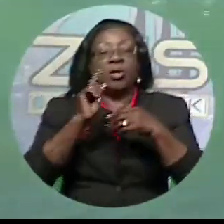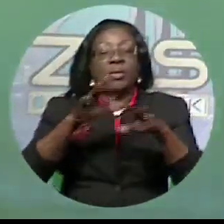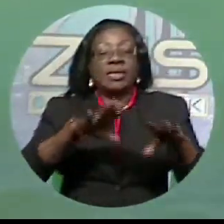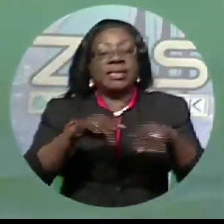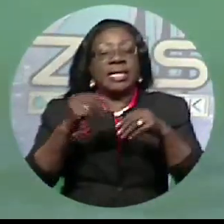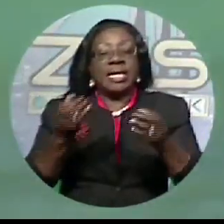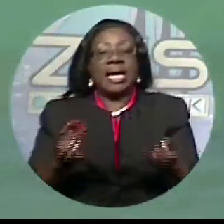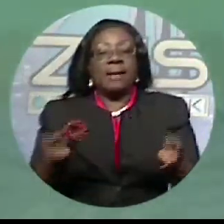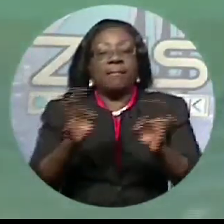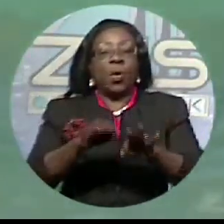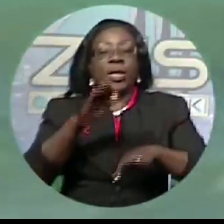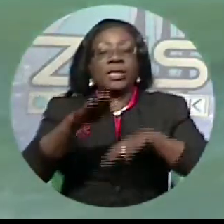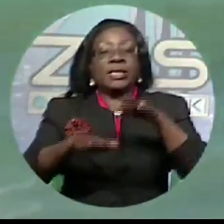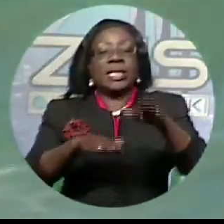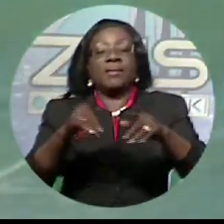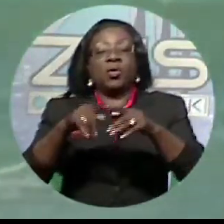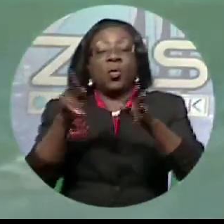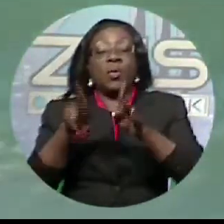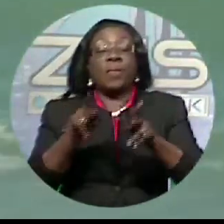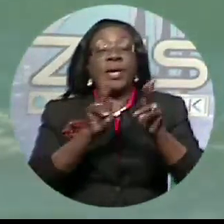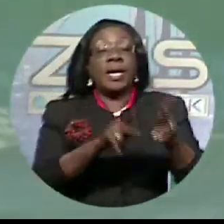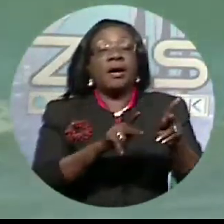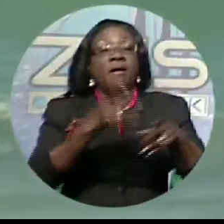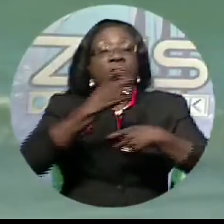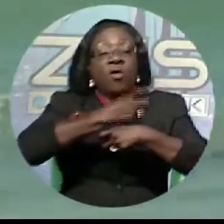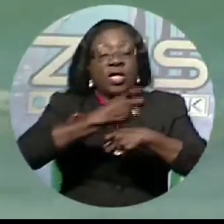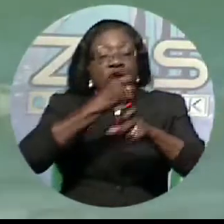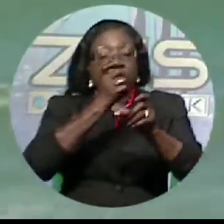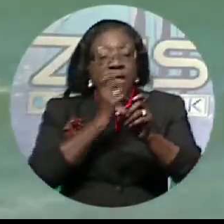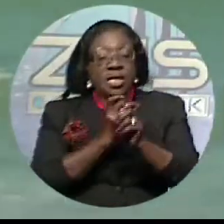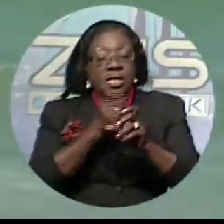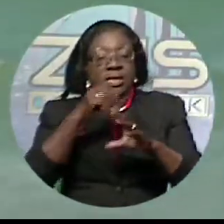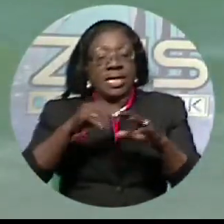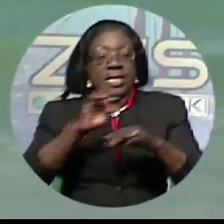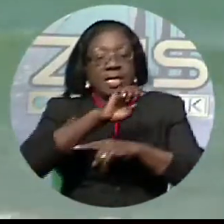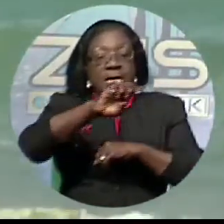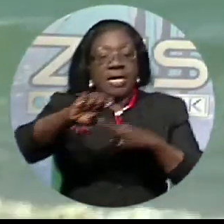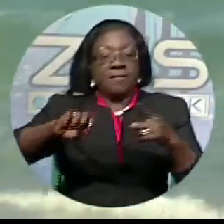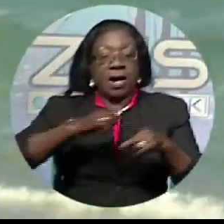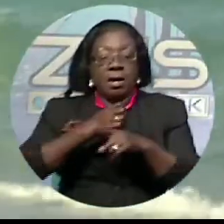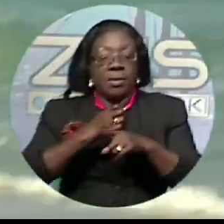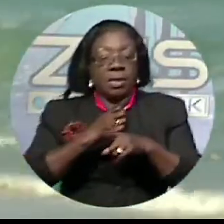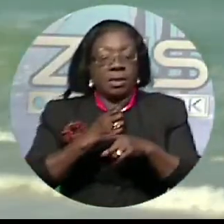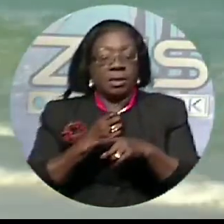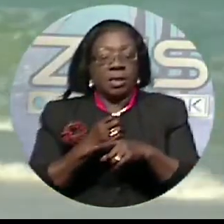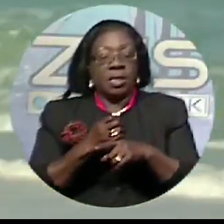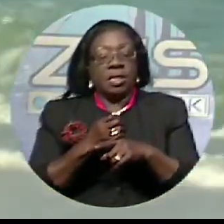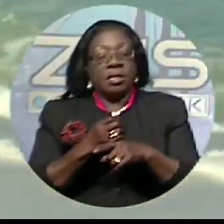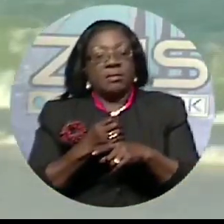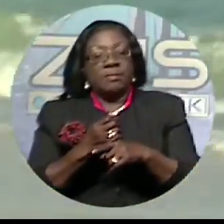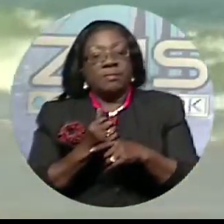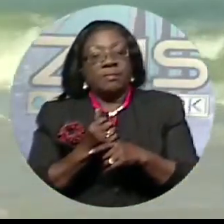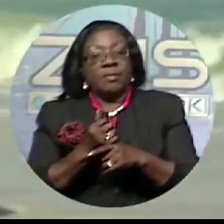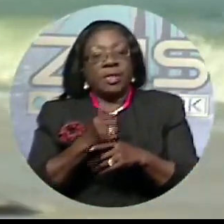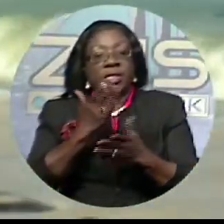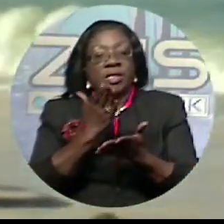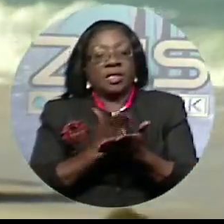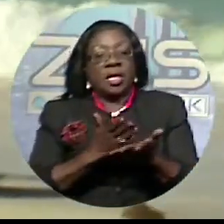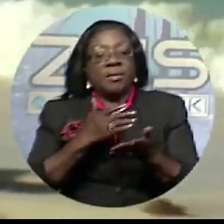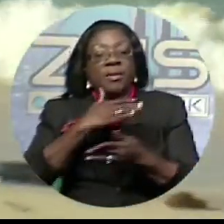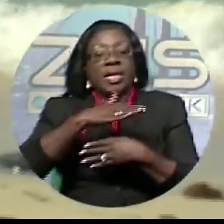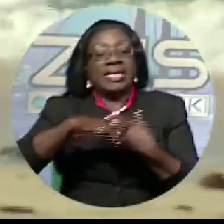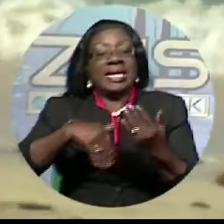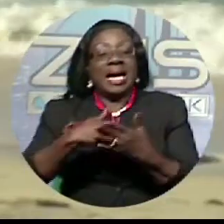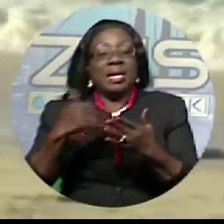important steps to prepare for the associated changes. Entire countries have been flooded because of rising sea levels, and she